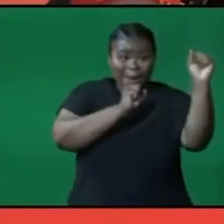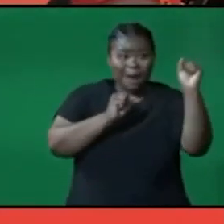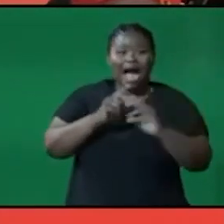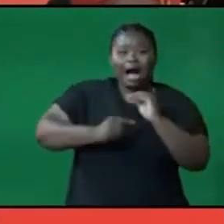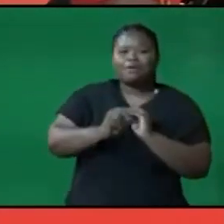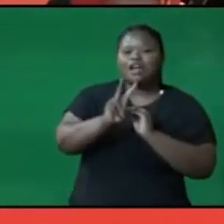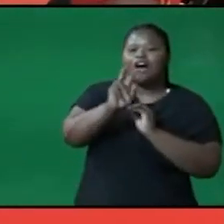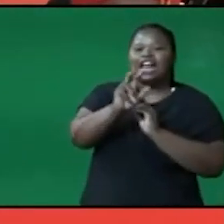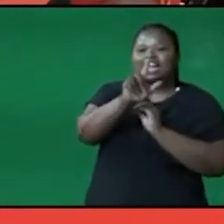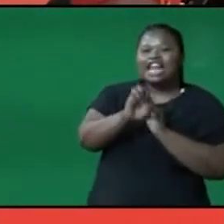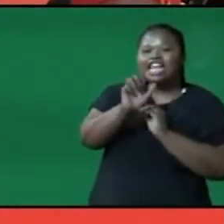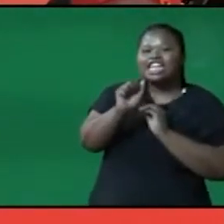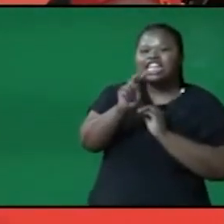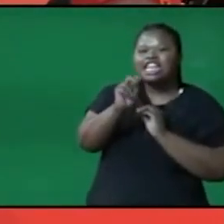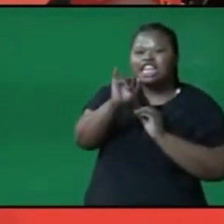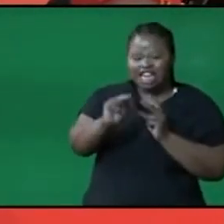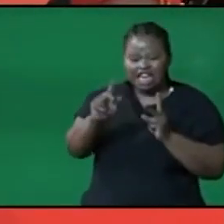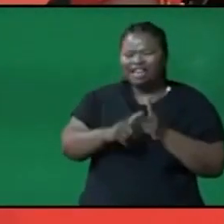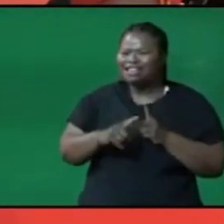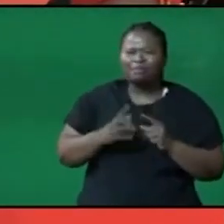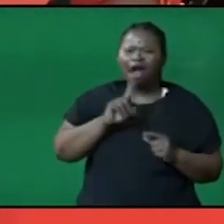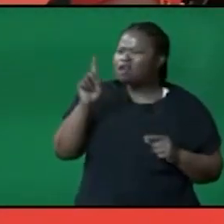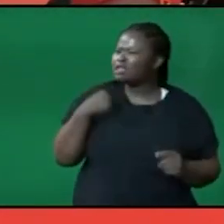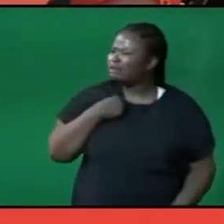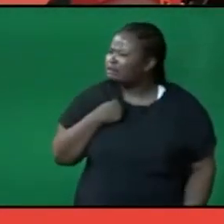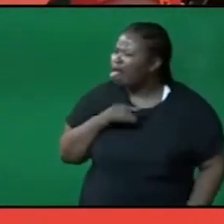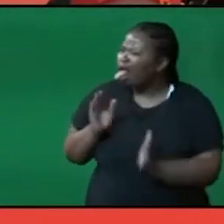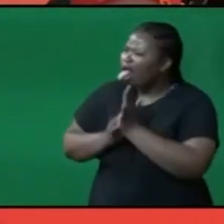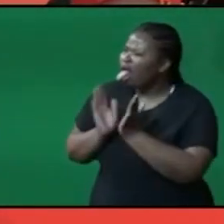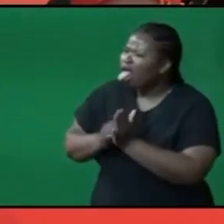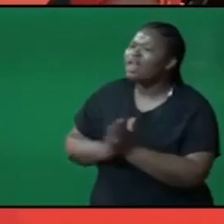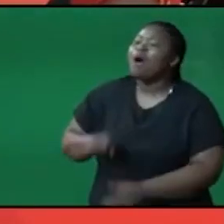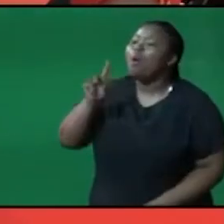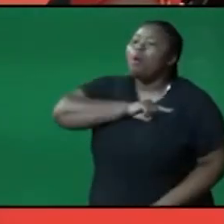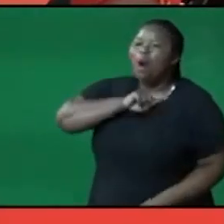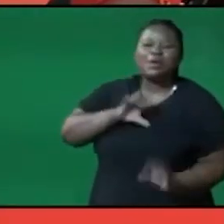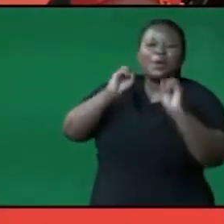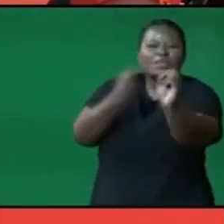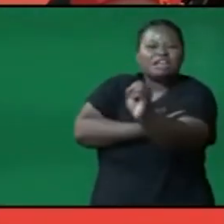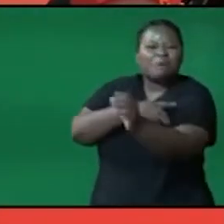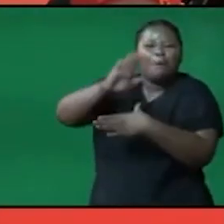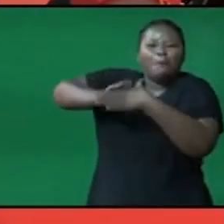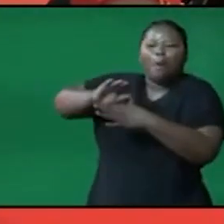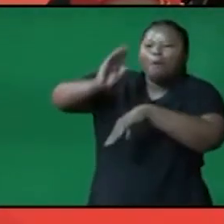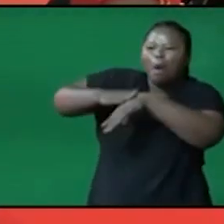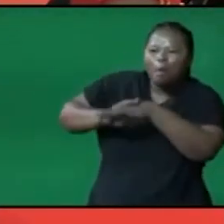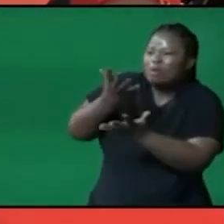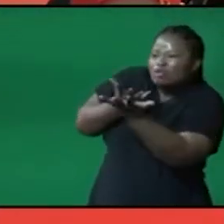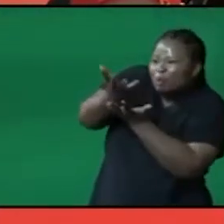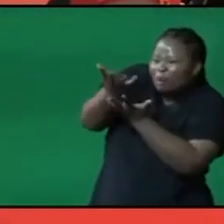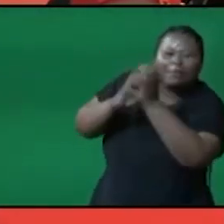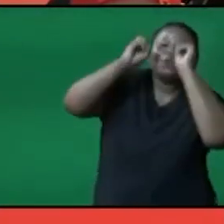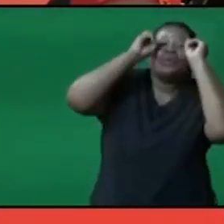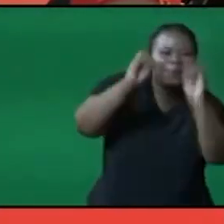Fanon, Lenin, and Marx, they still ask you about gossip because they've got no capacity to engage on